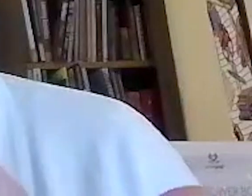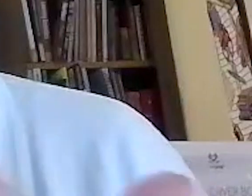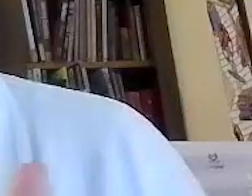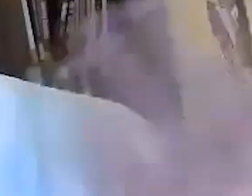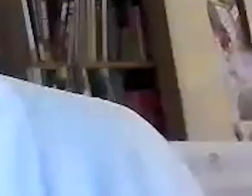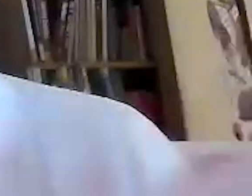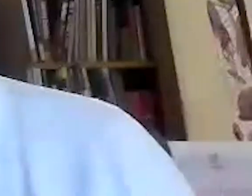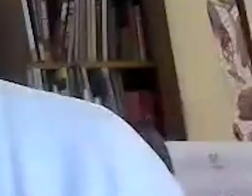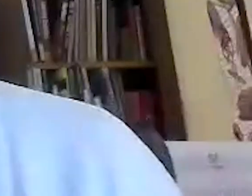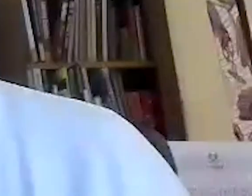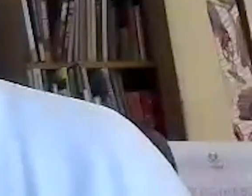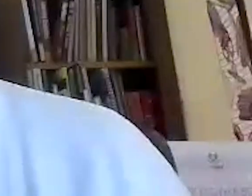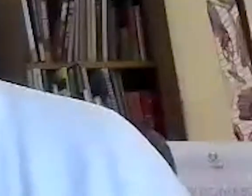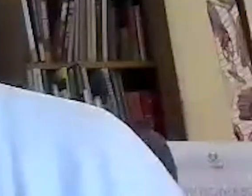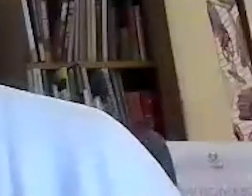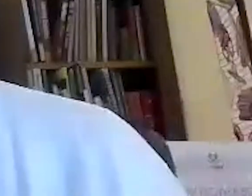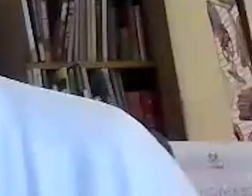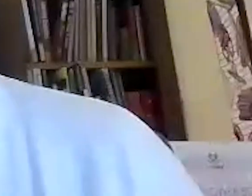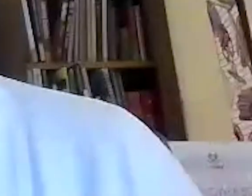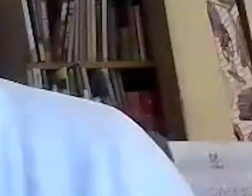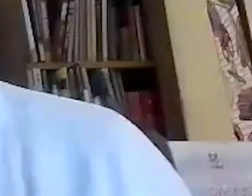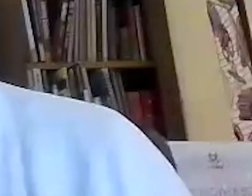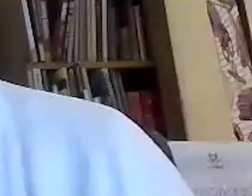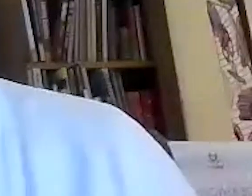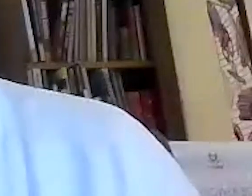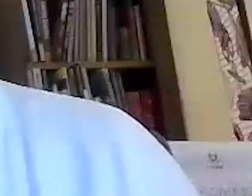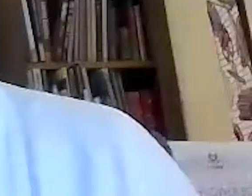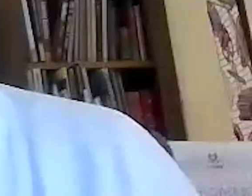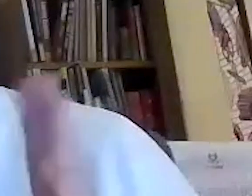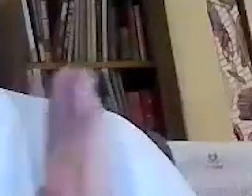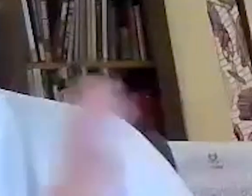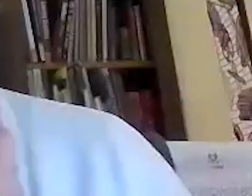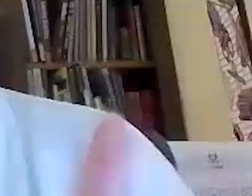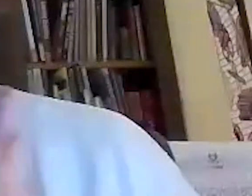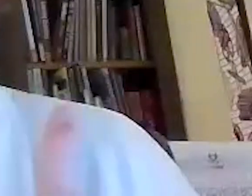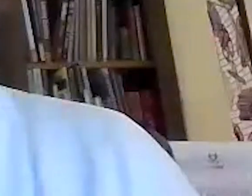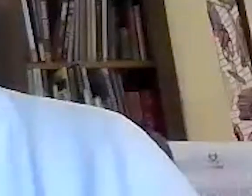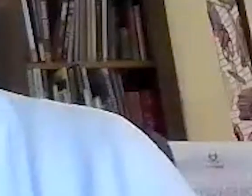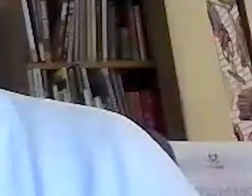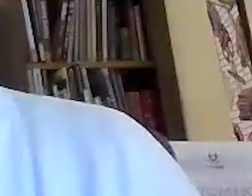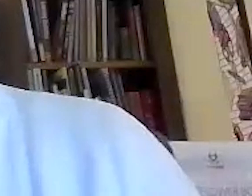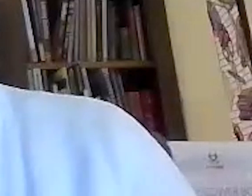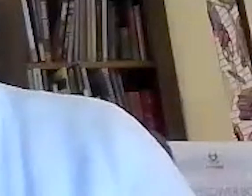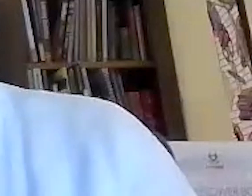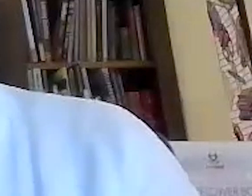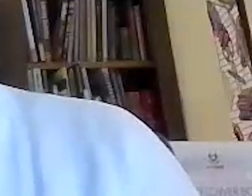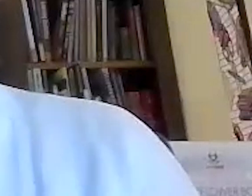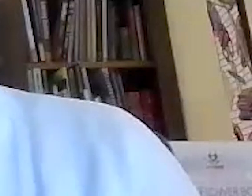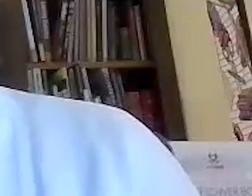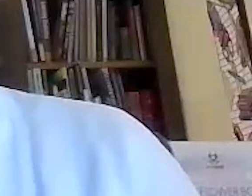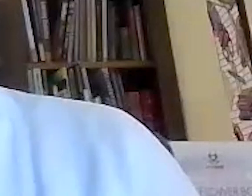if I'm helping them use that knowledge. How am I teaching comprehension? What's happening? So two great back-to-back